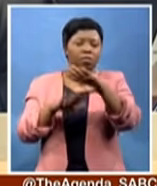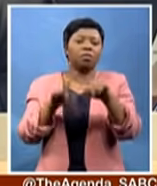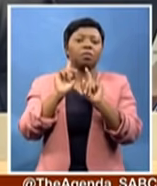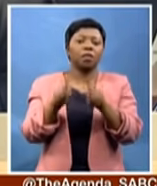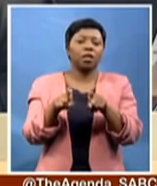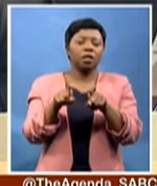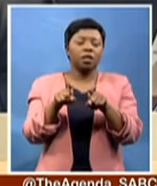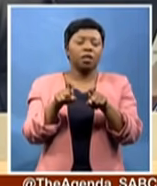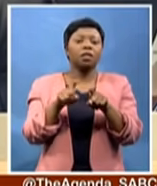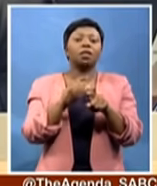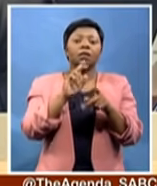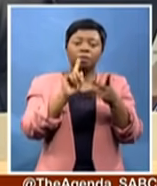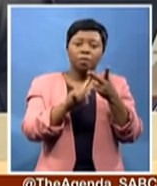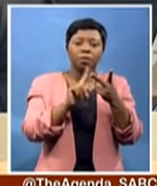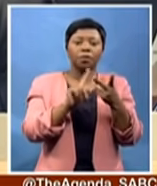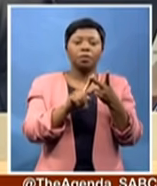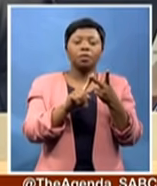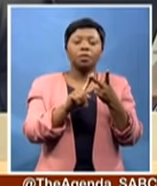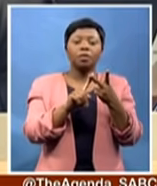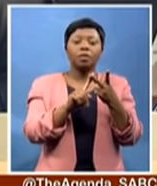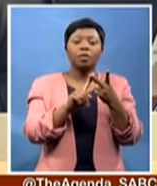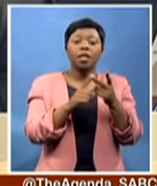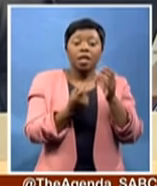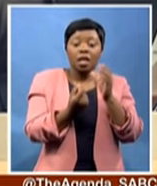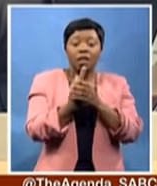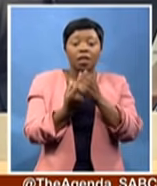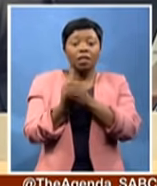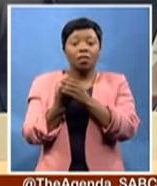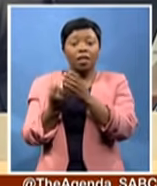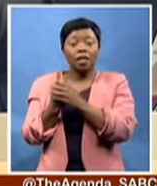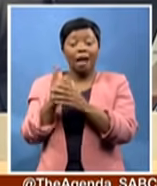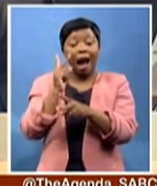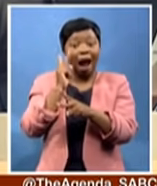events do not occur ever again in our country.